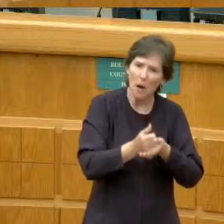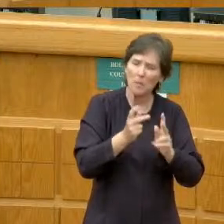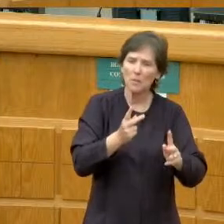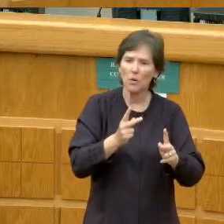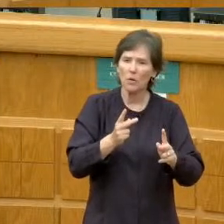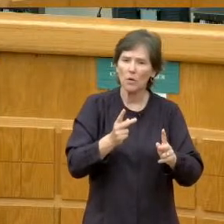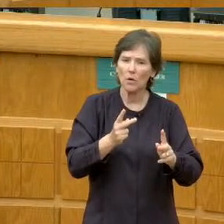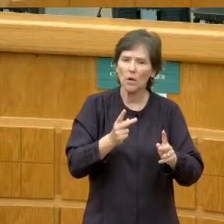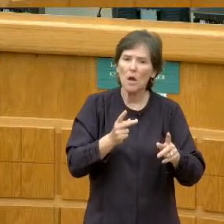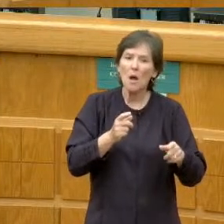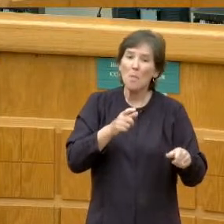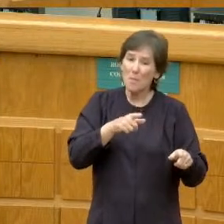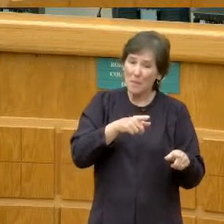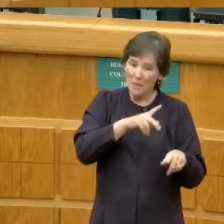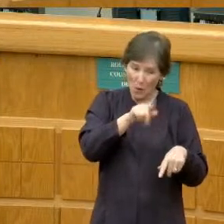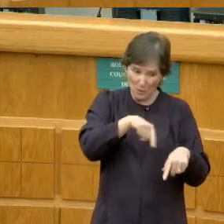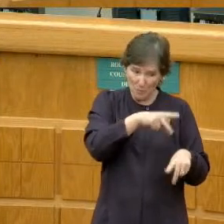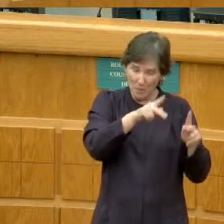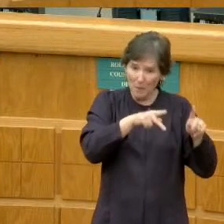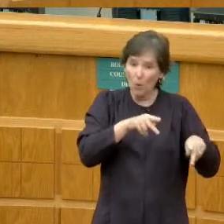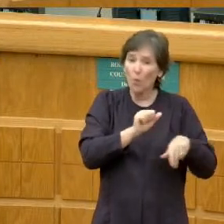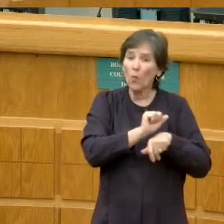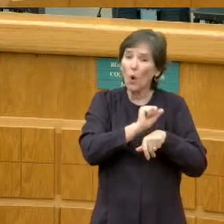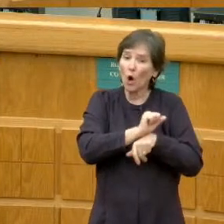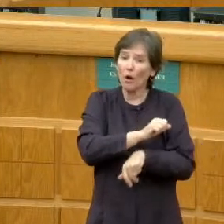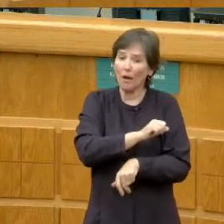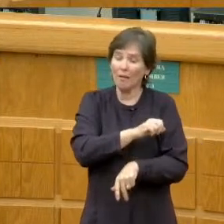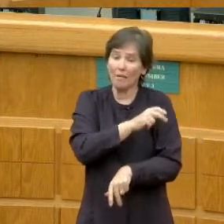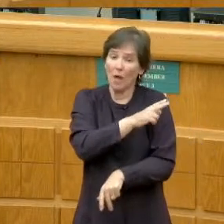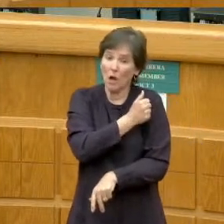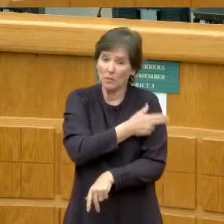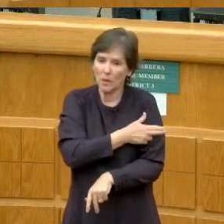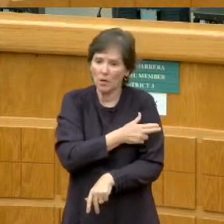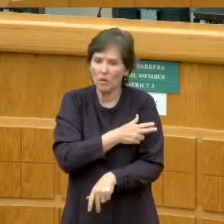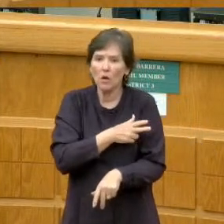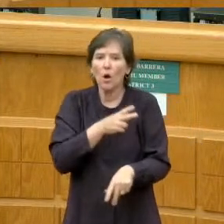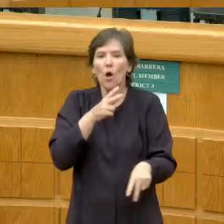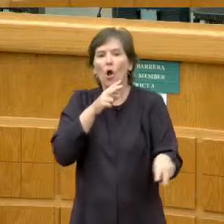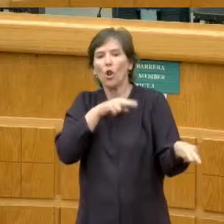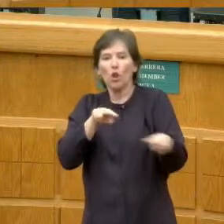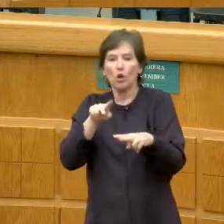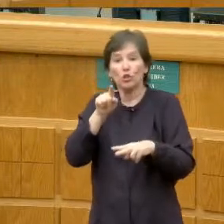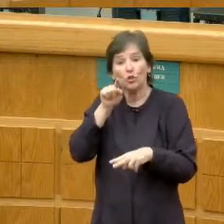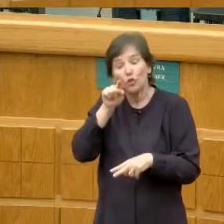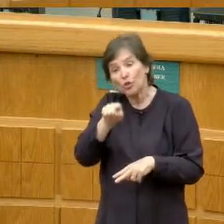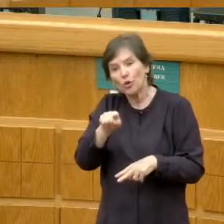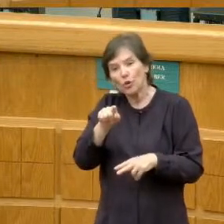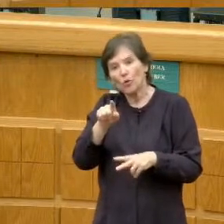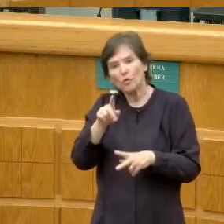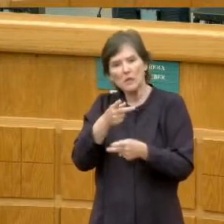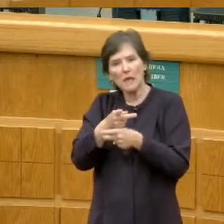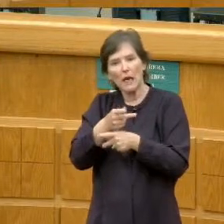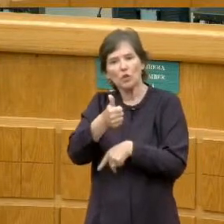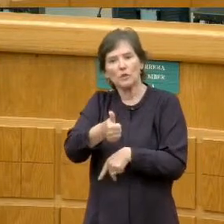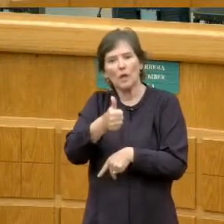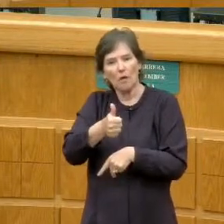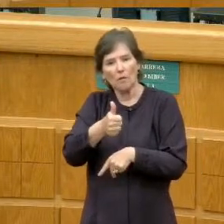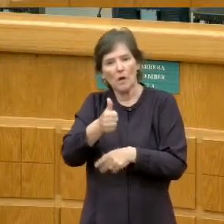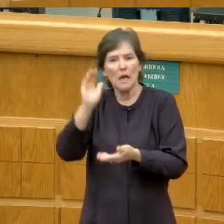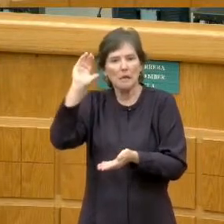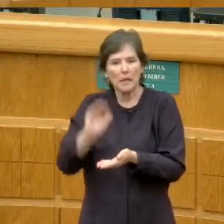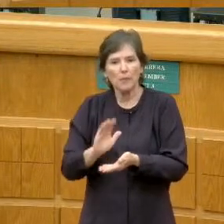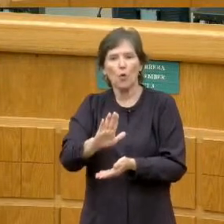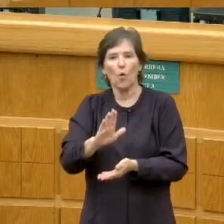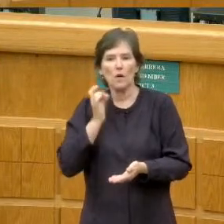to minimize those risks so they too can go home to their family and not have to worry.